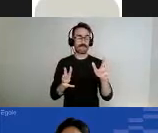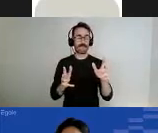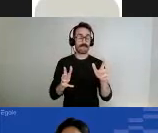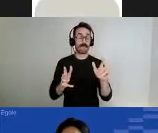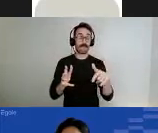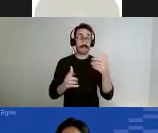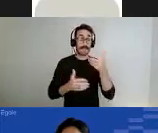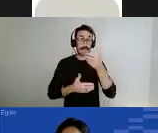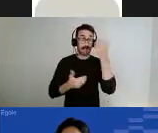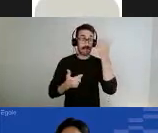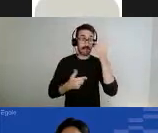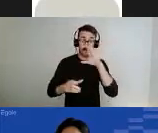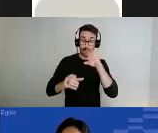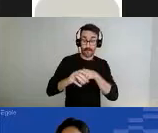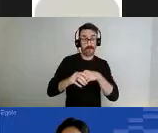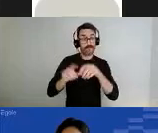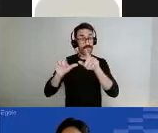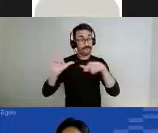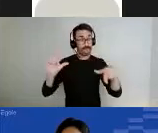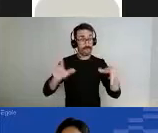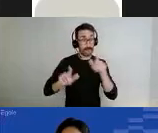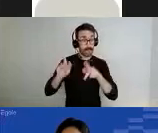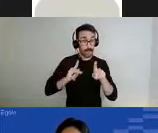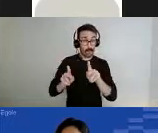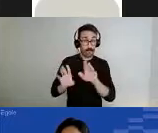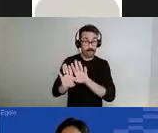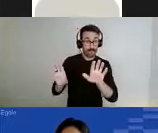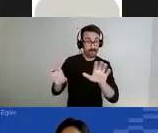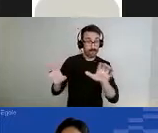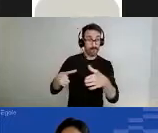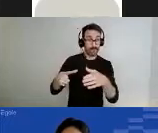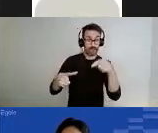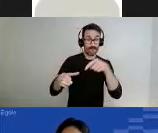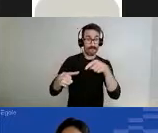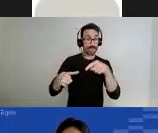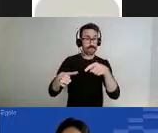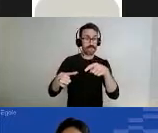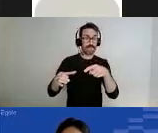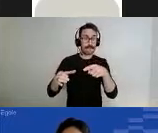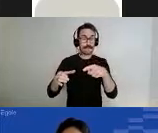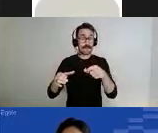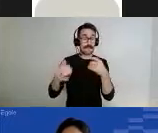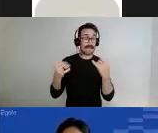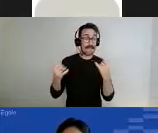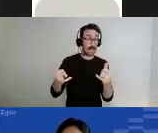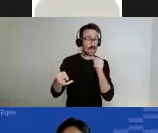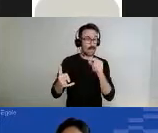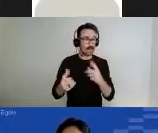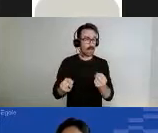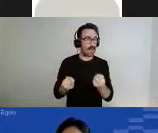dementia among 2SLGBTQI people is not known at the moment.